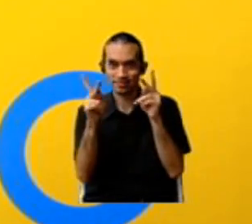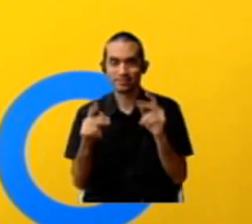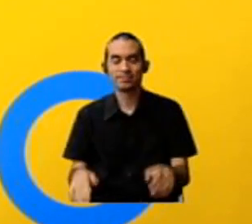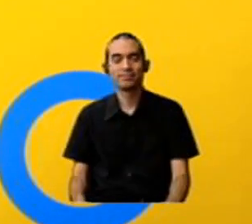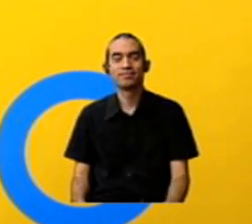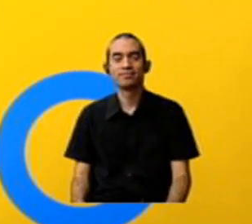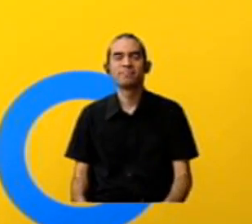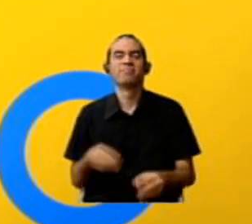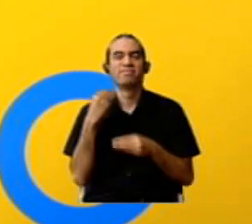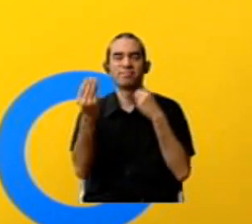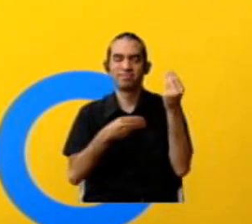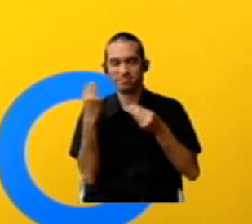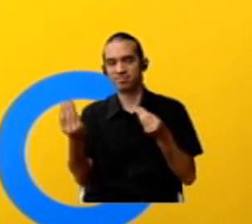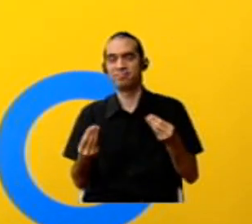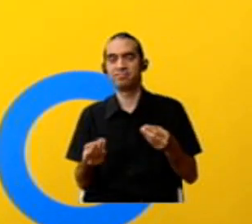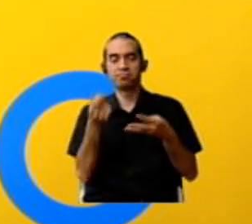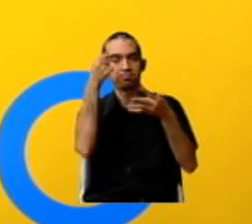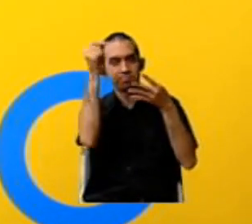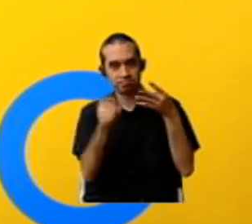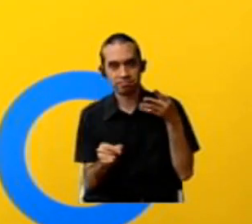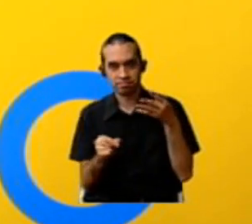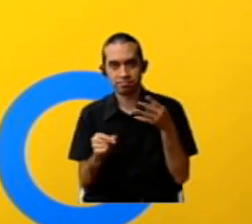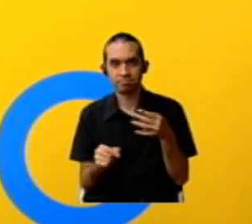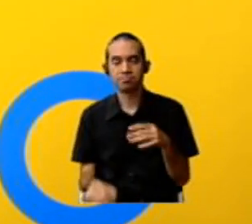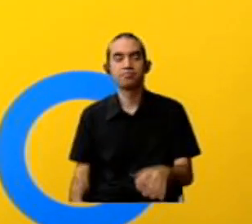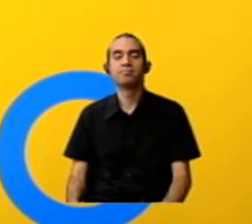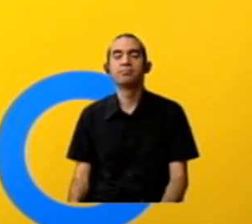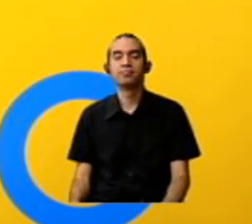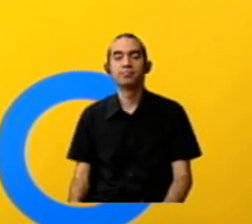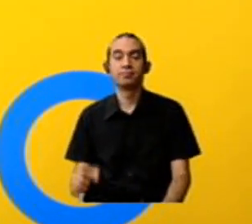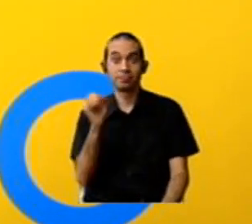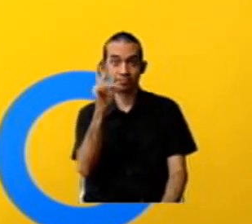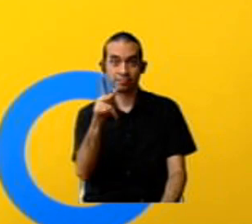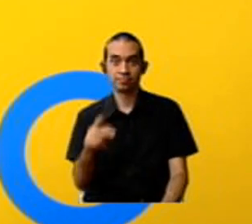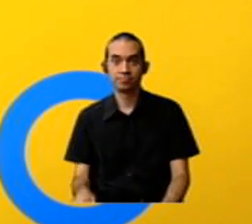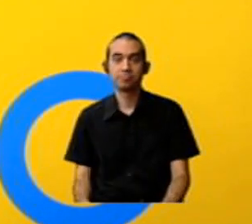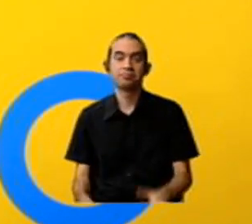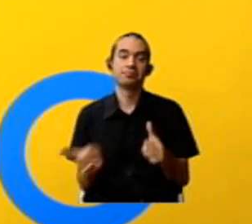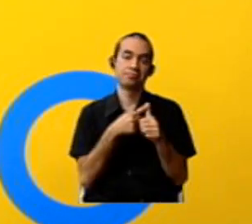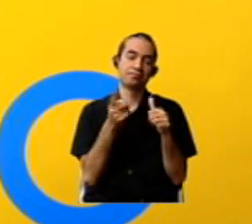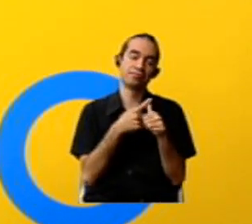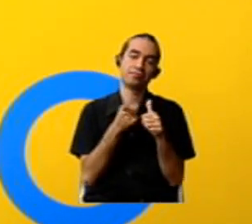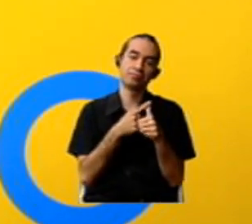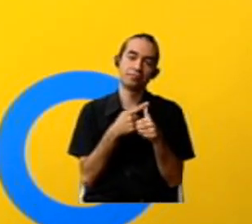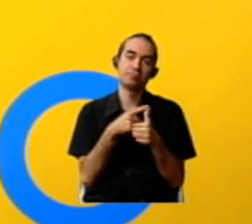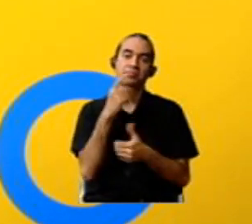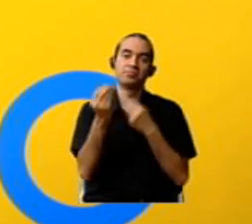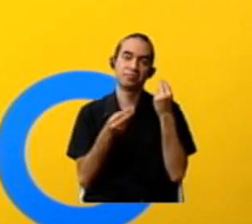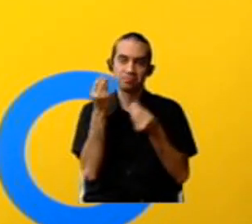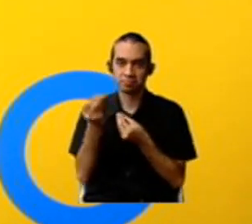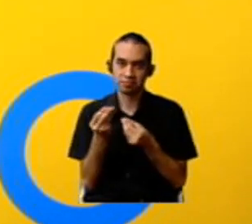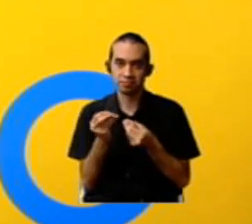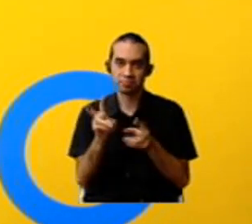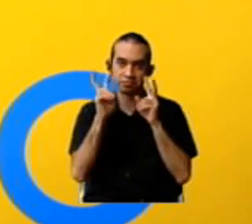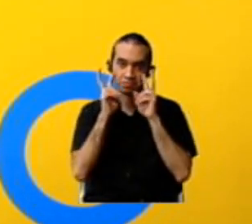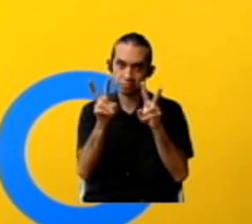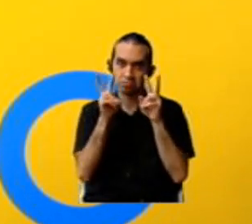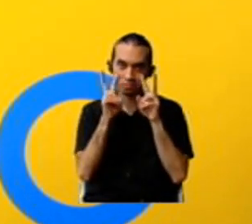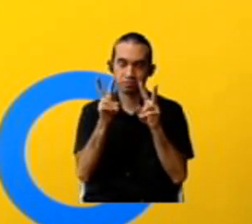We are going to review those symptoms, okay? But first, we are going to look at